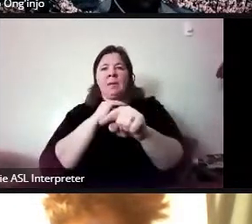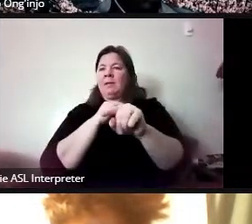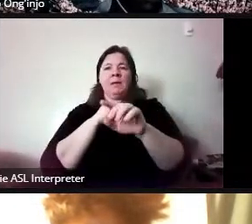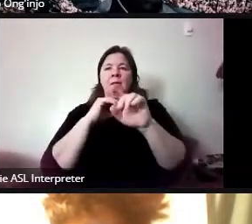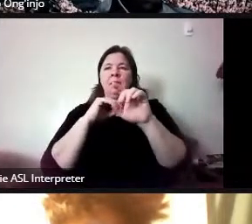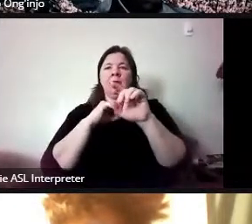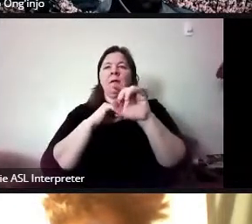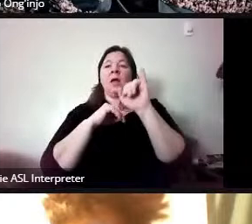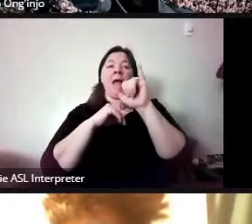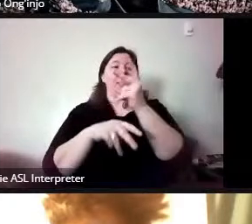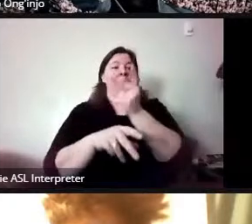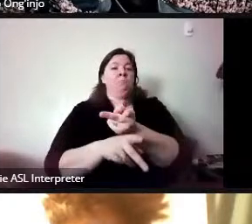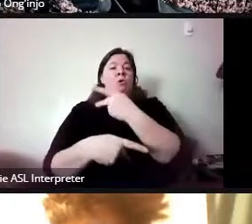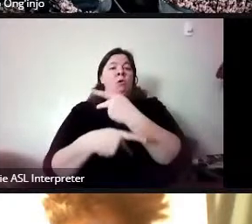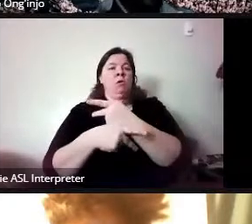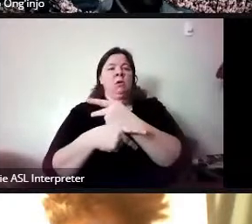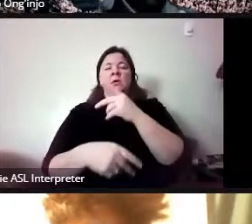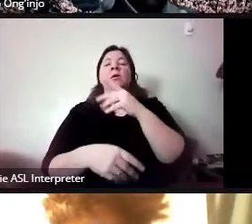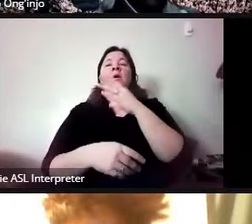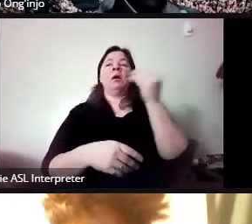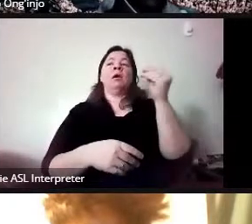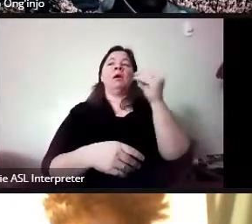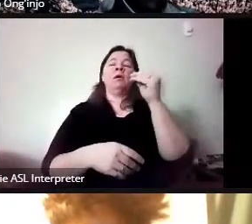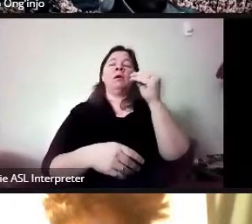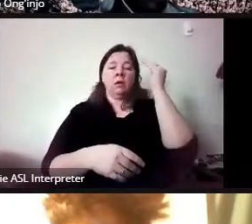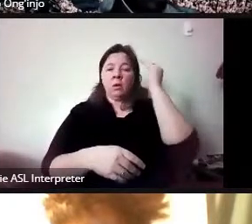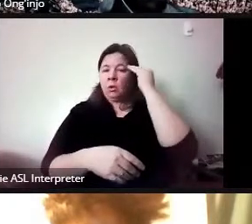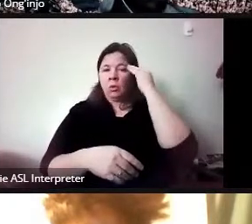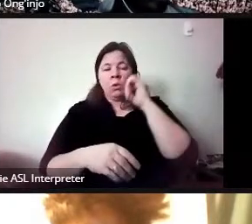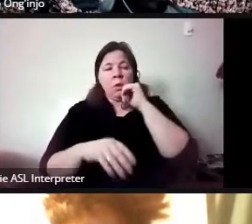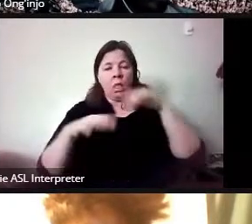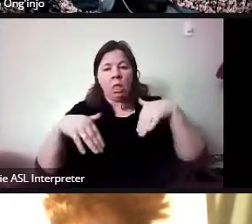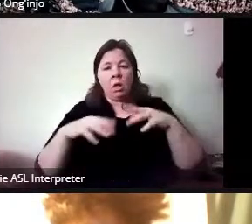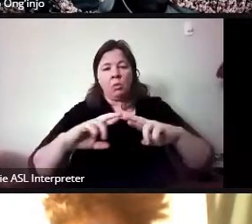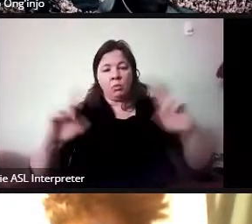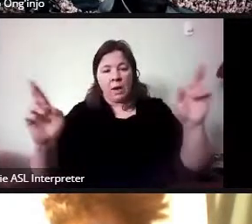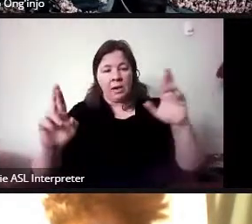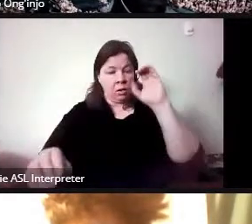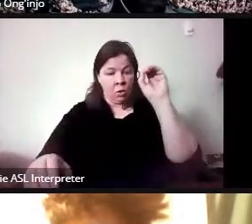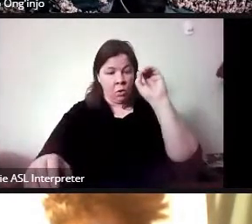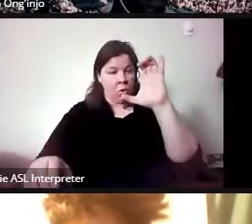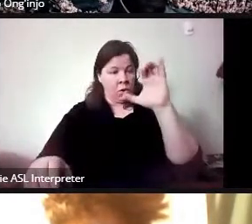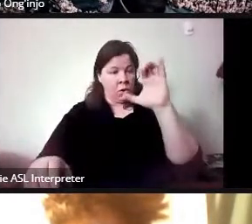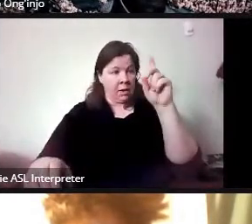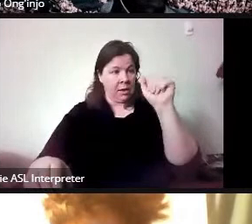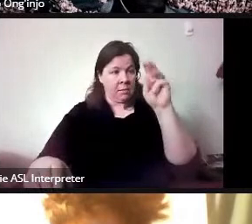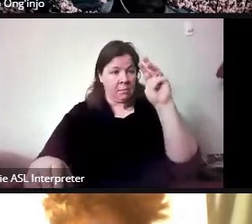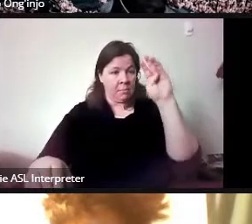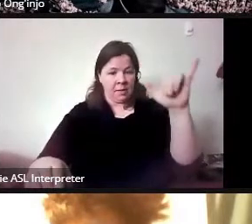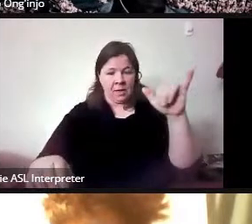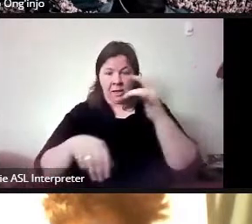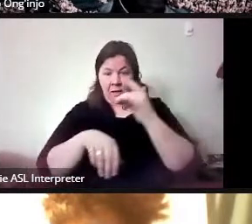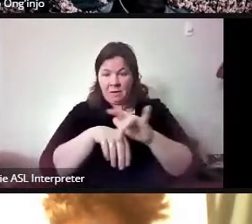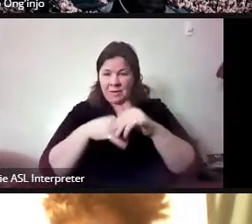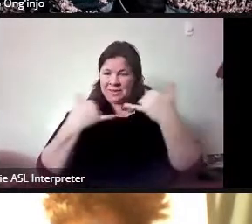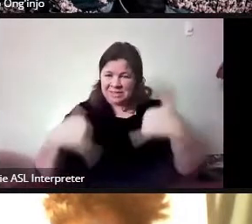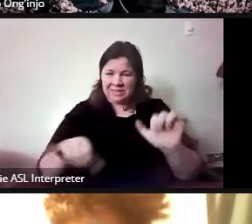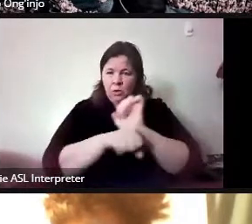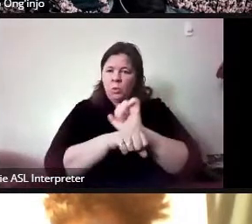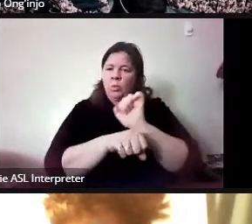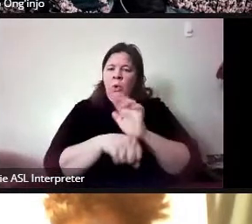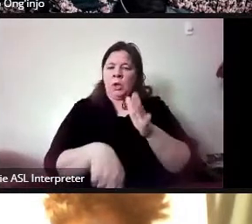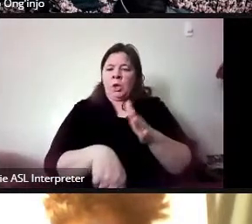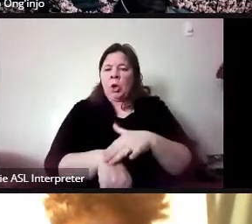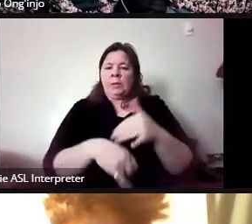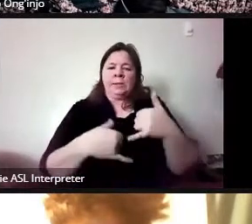of the products. And of course, you know, they are still not yet ready. And even Academy, even though it's available, there's still stuff that they are working